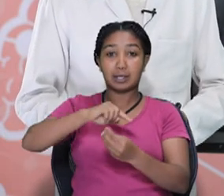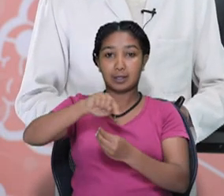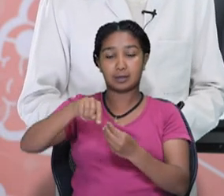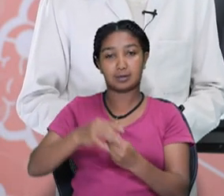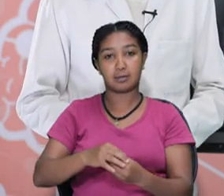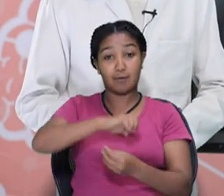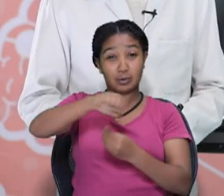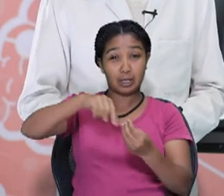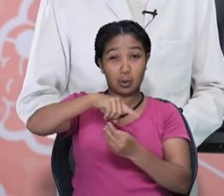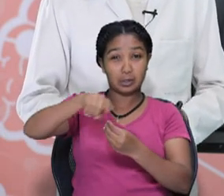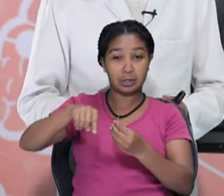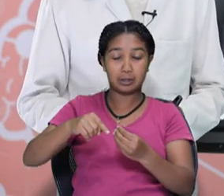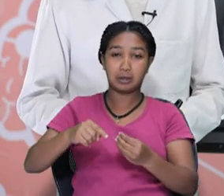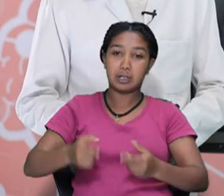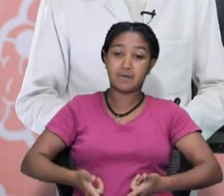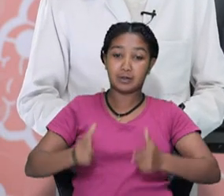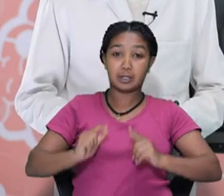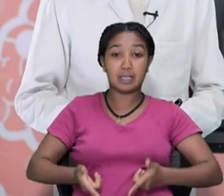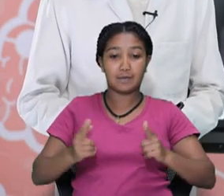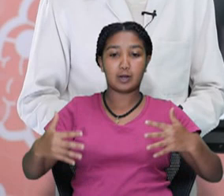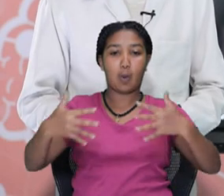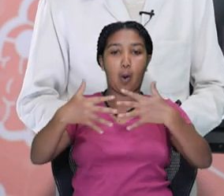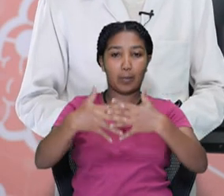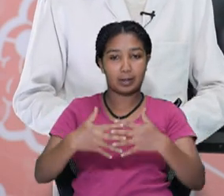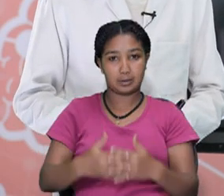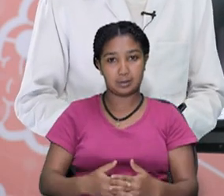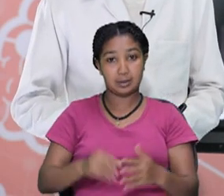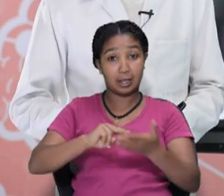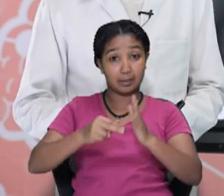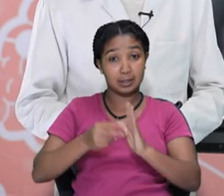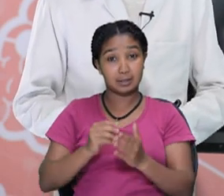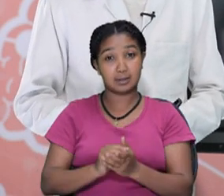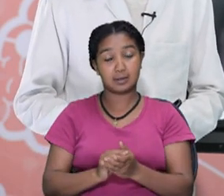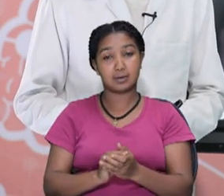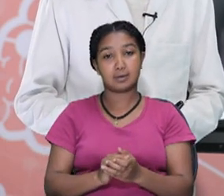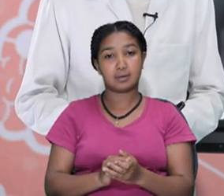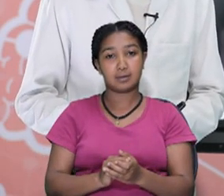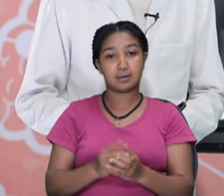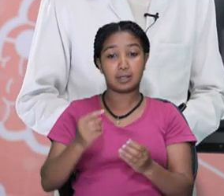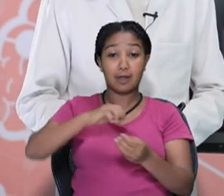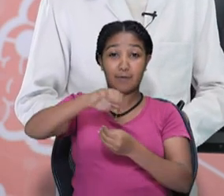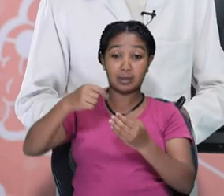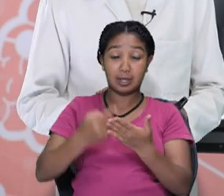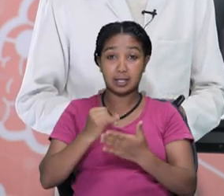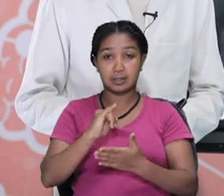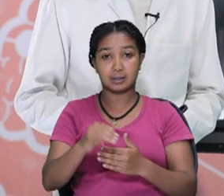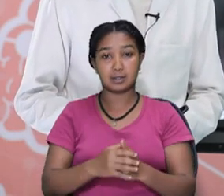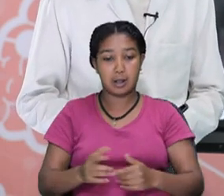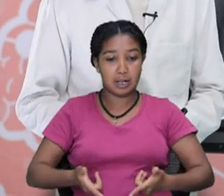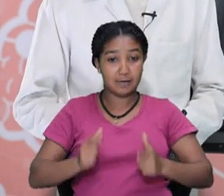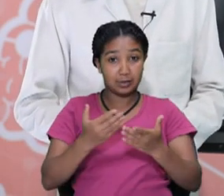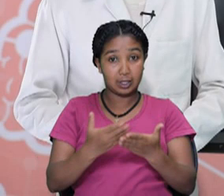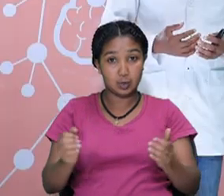surrounding where living things live and operate. That means in the environment there is